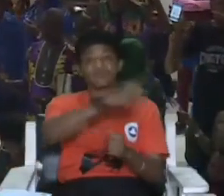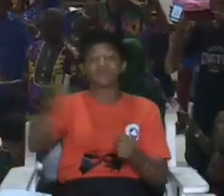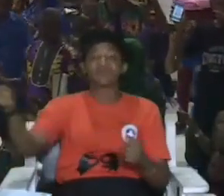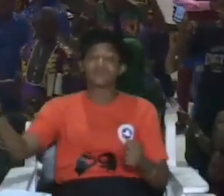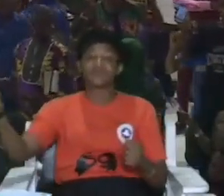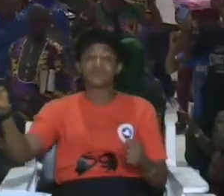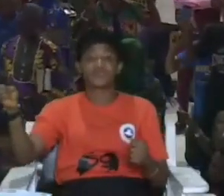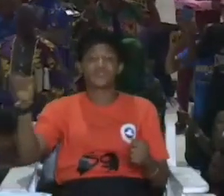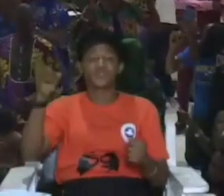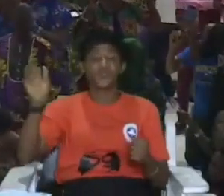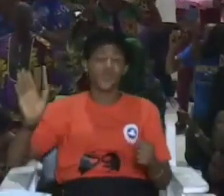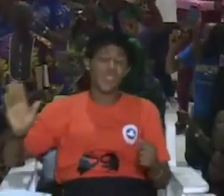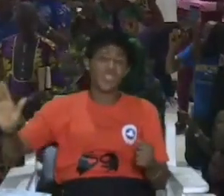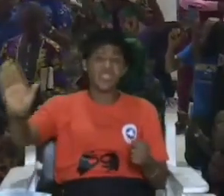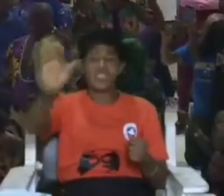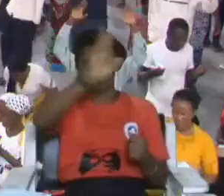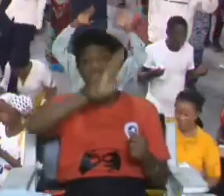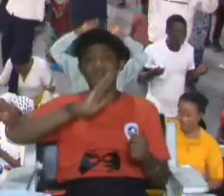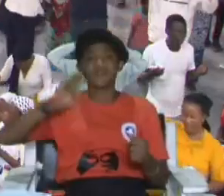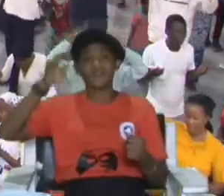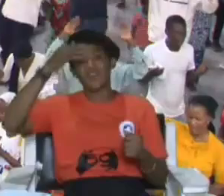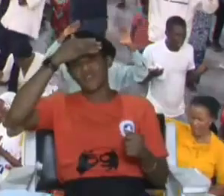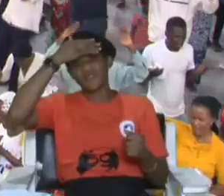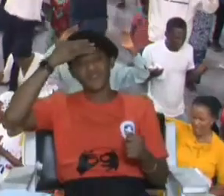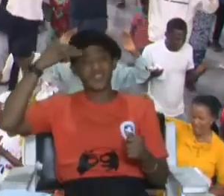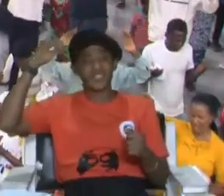You will never forget tonight